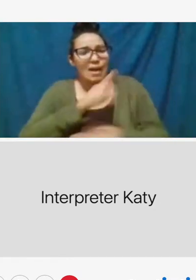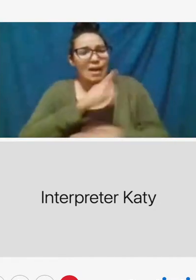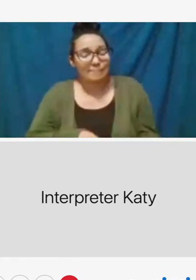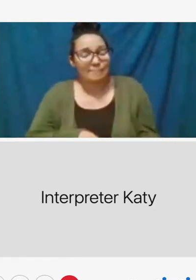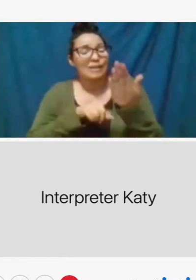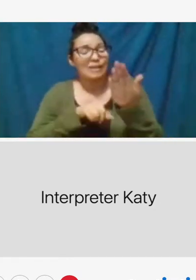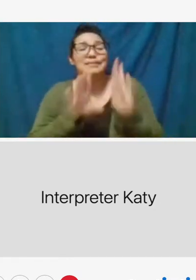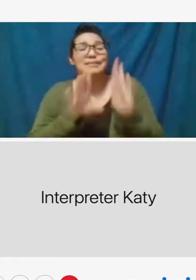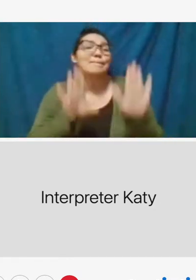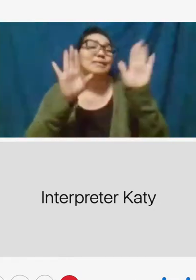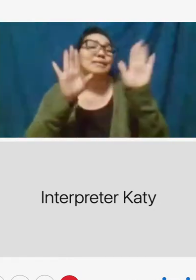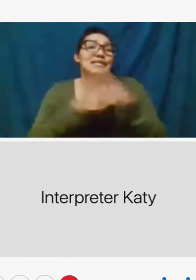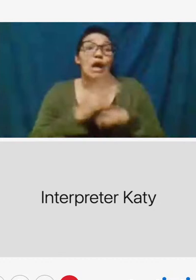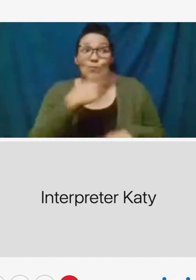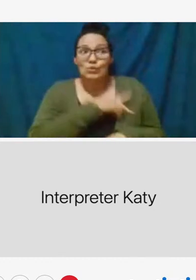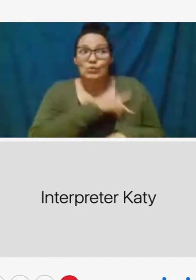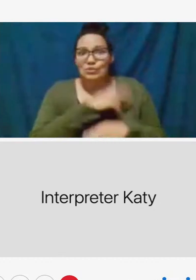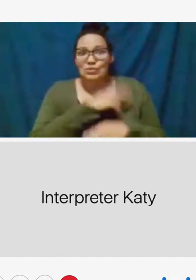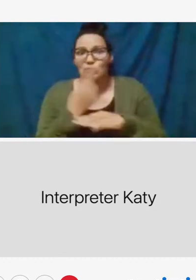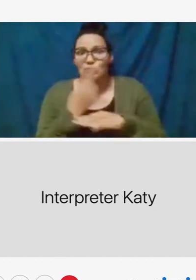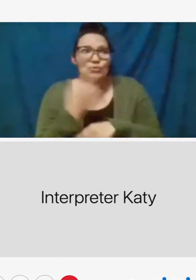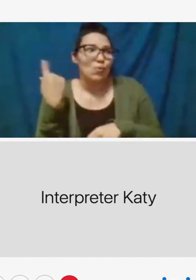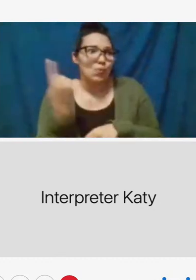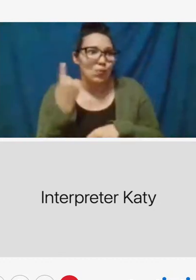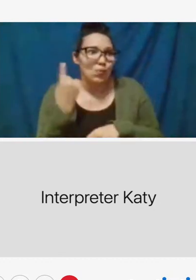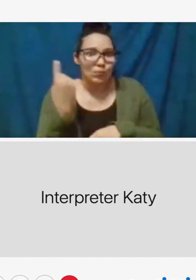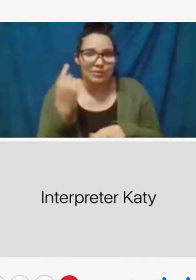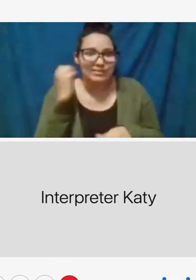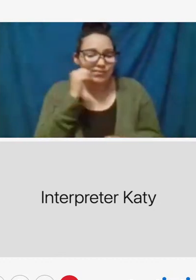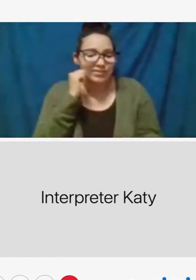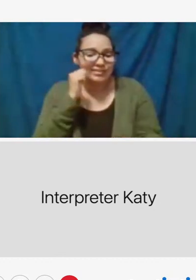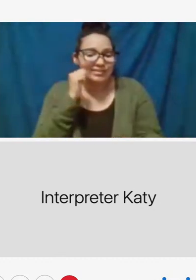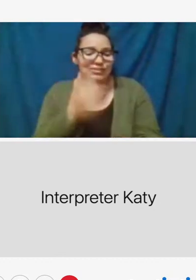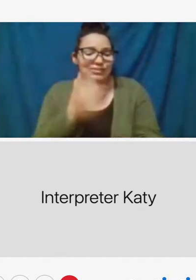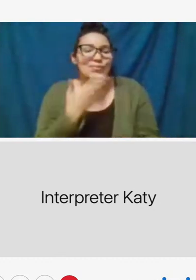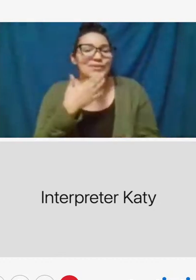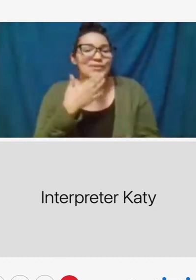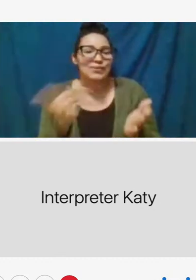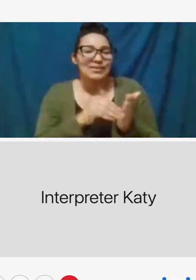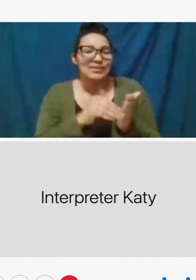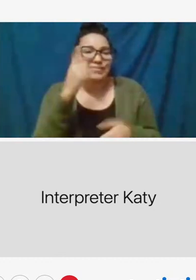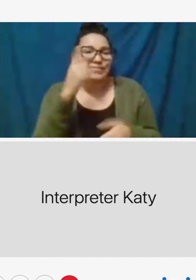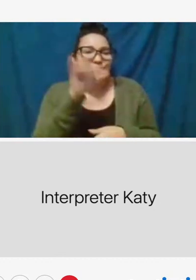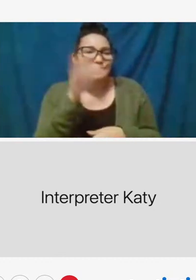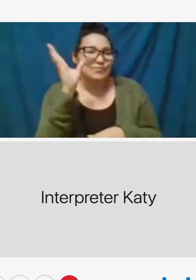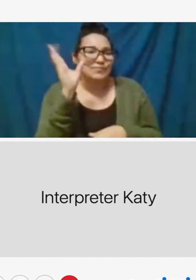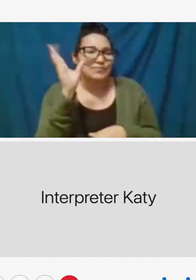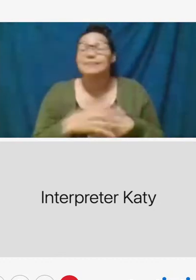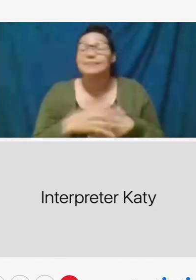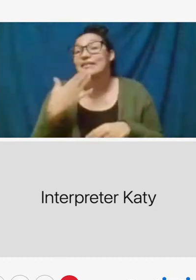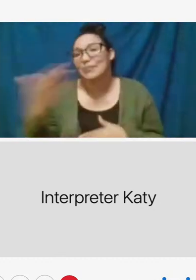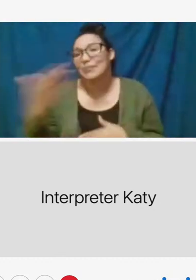personally use it all the time every day so thank you again for the presentation thank